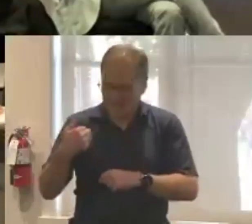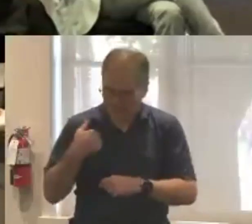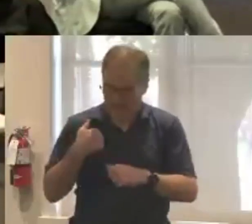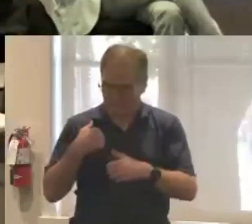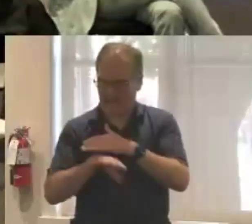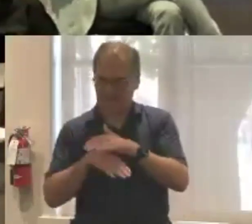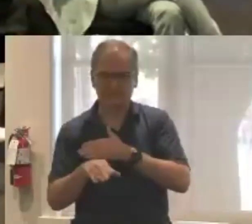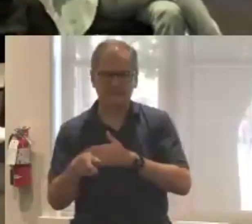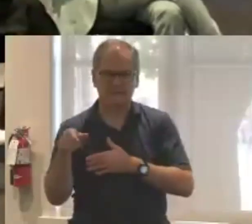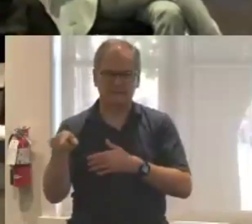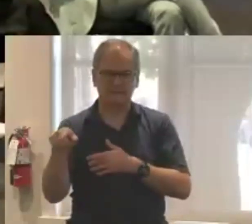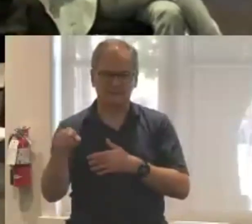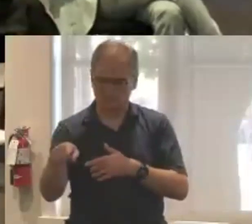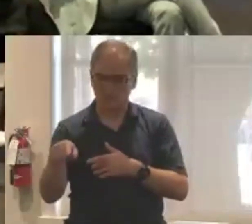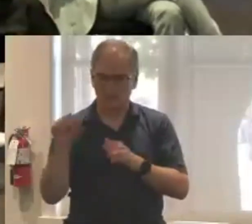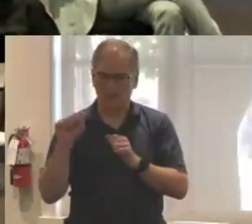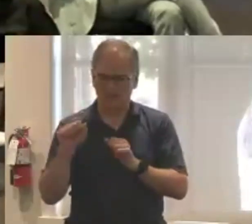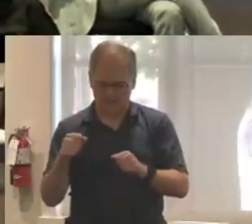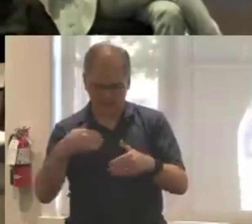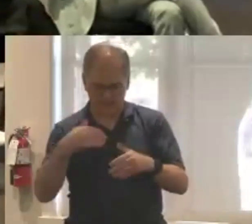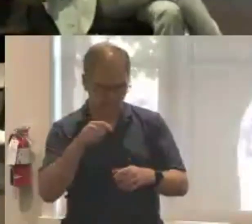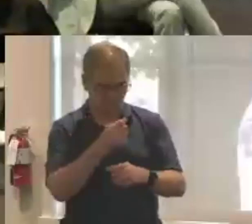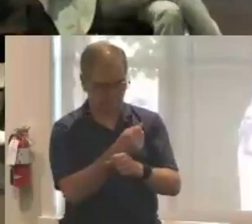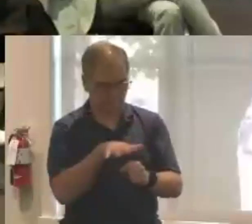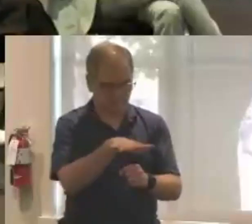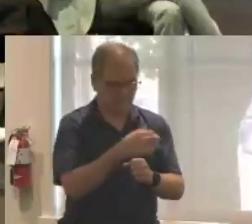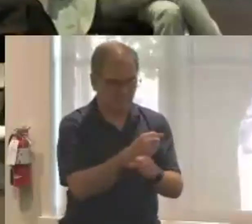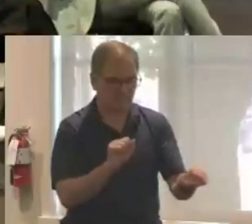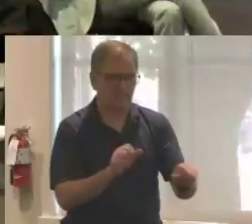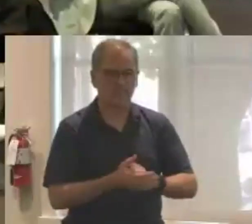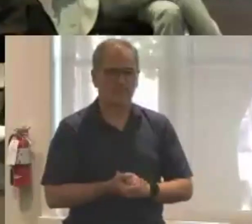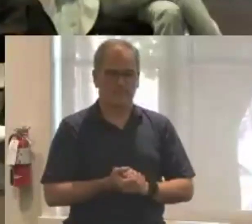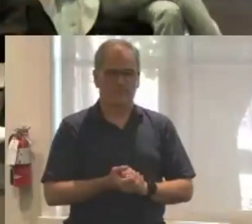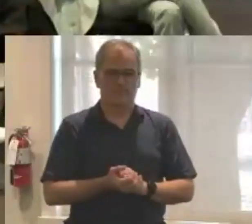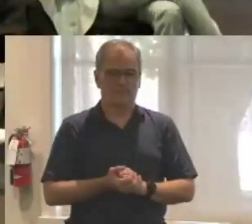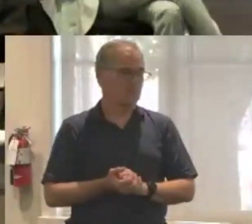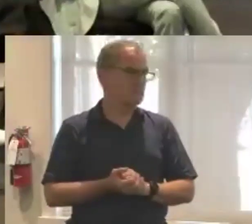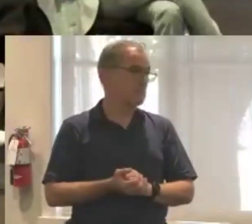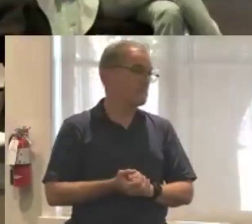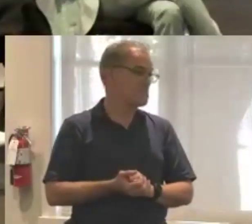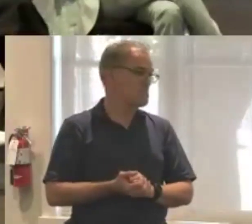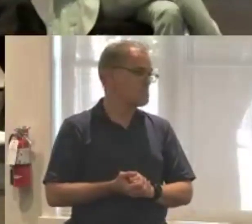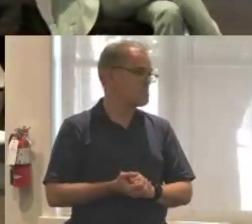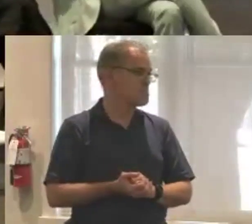Mijan, and thank you. Maybe we should follow the tradition, Stephen.